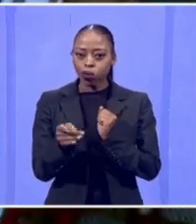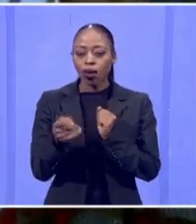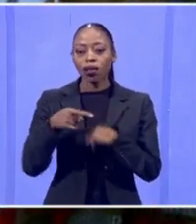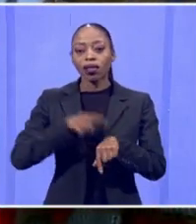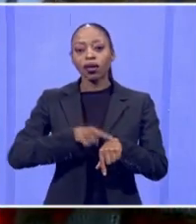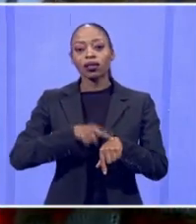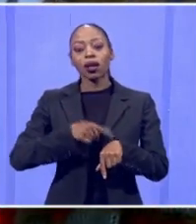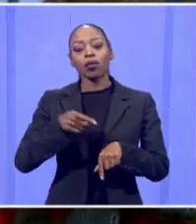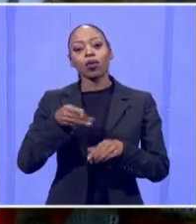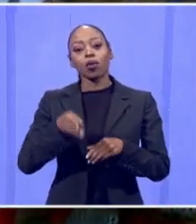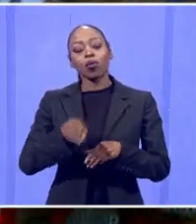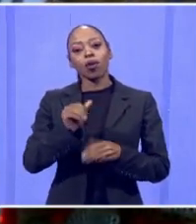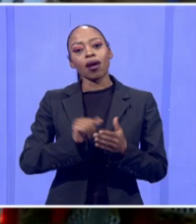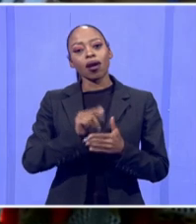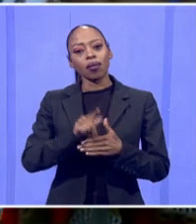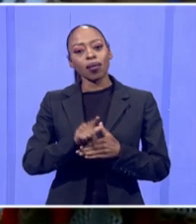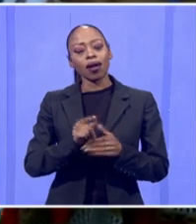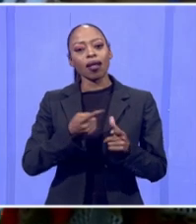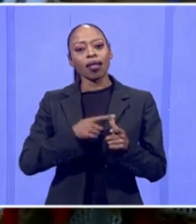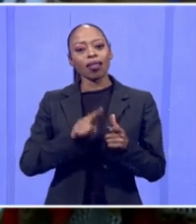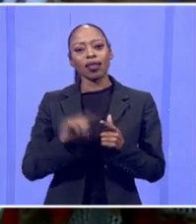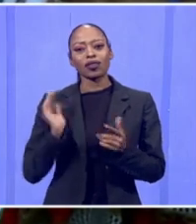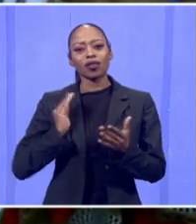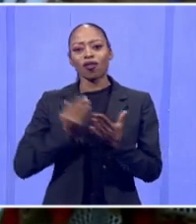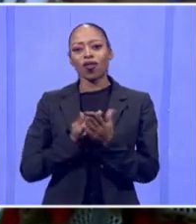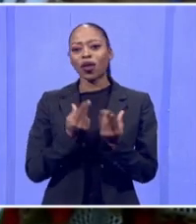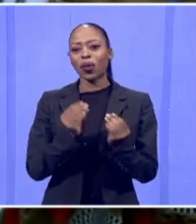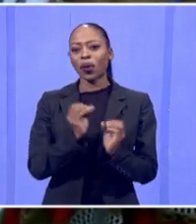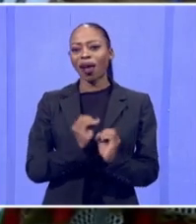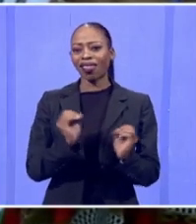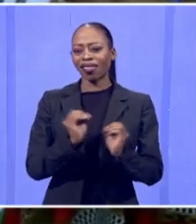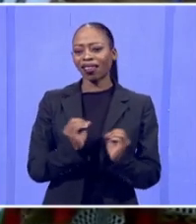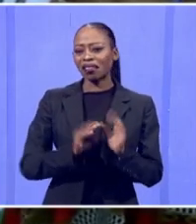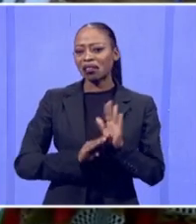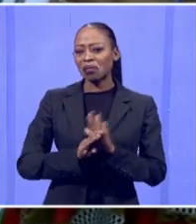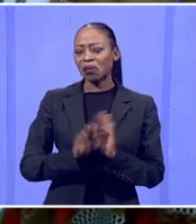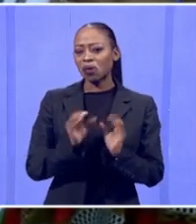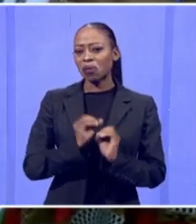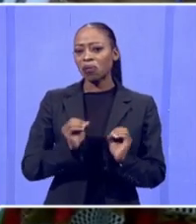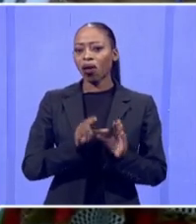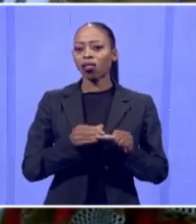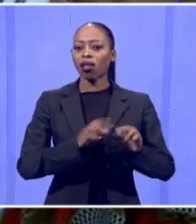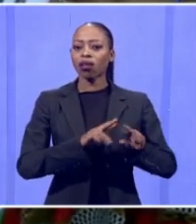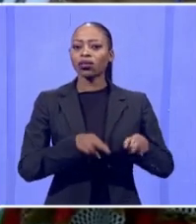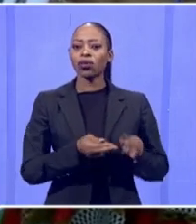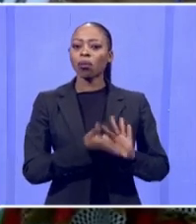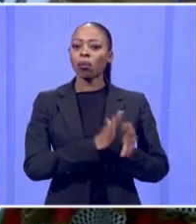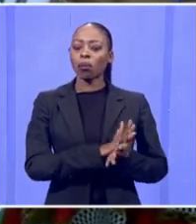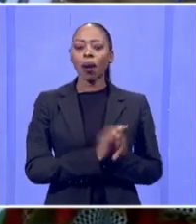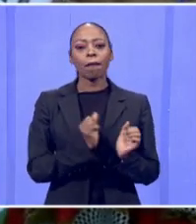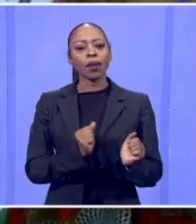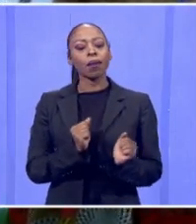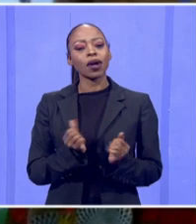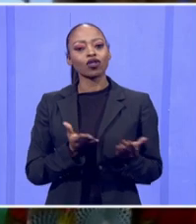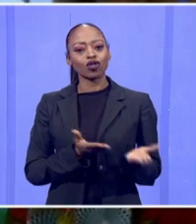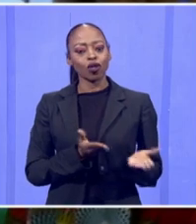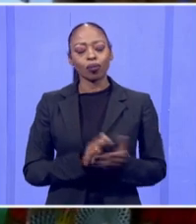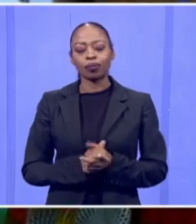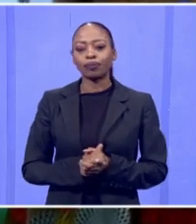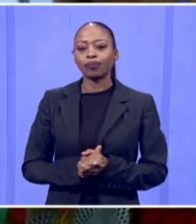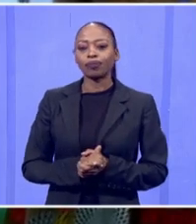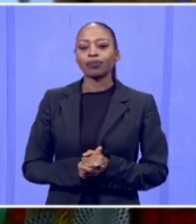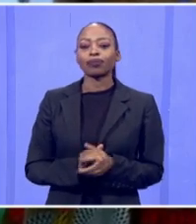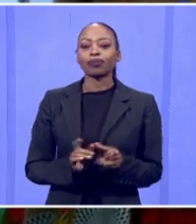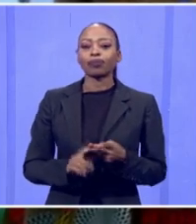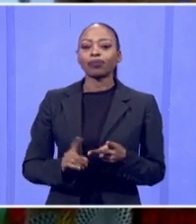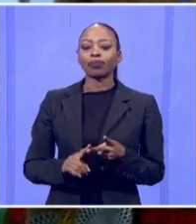April during the floods. And minister, nothing has been done. The classrooms that were damaged are still damaged, and there's